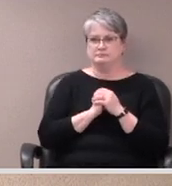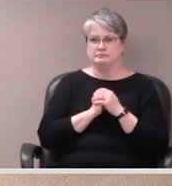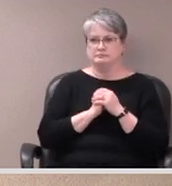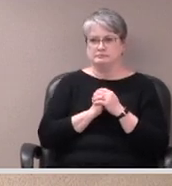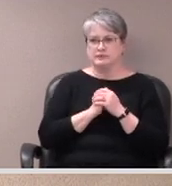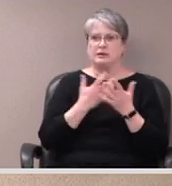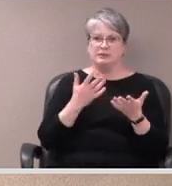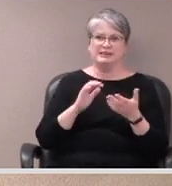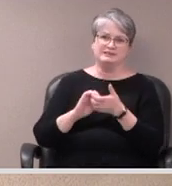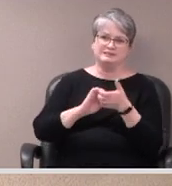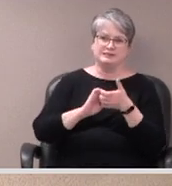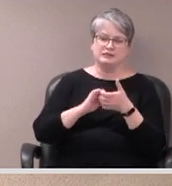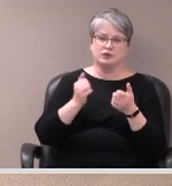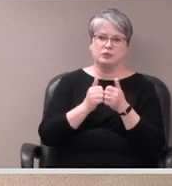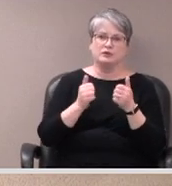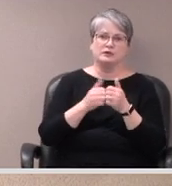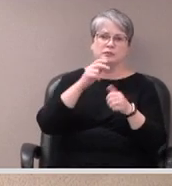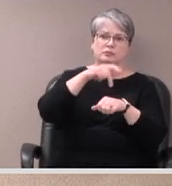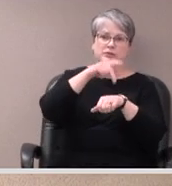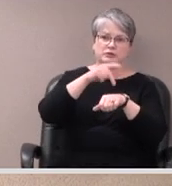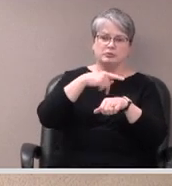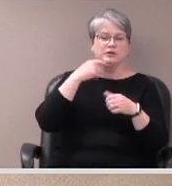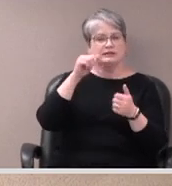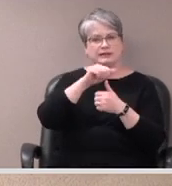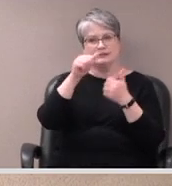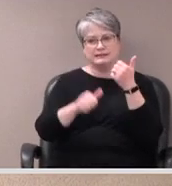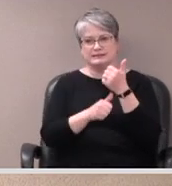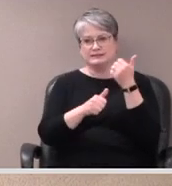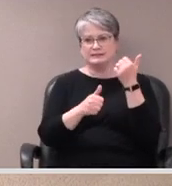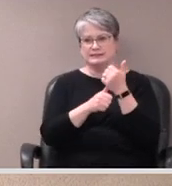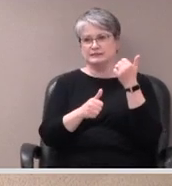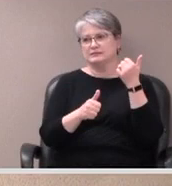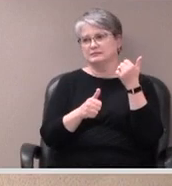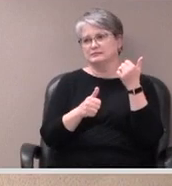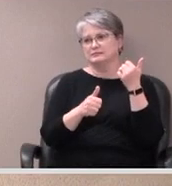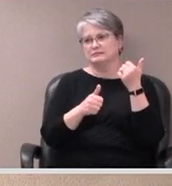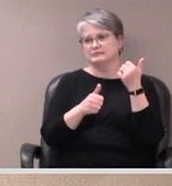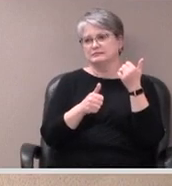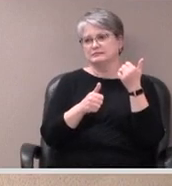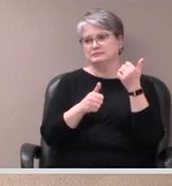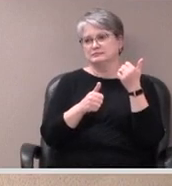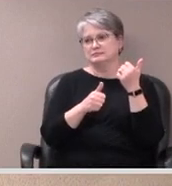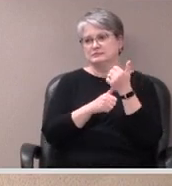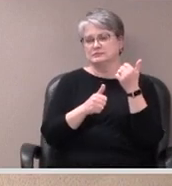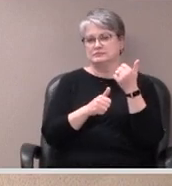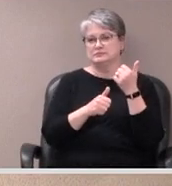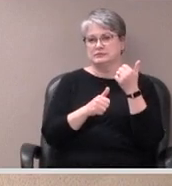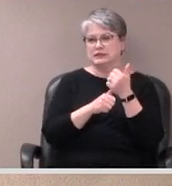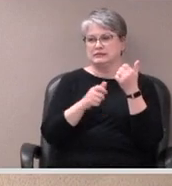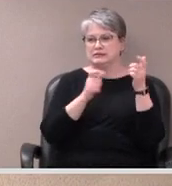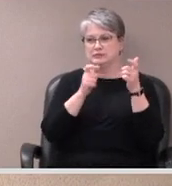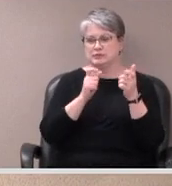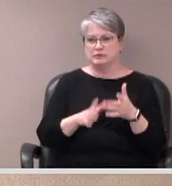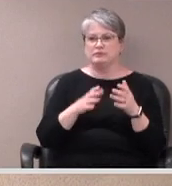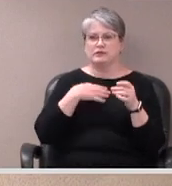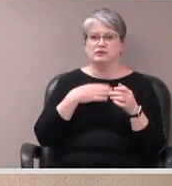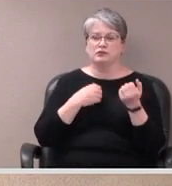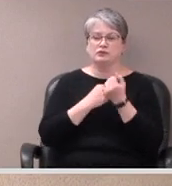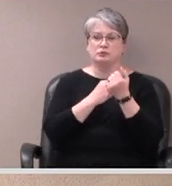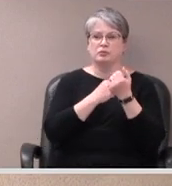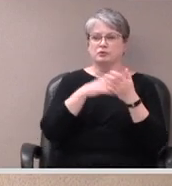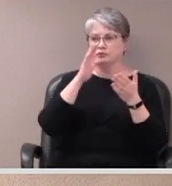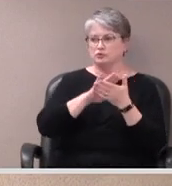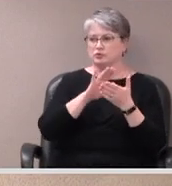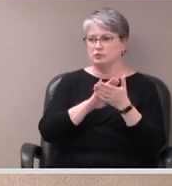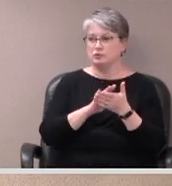that's in collaboration with the principal and the assistant superintendent to decide what's needed to support the school. Okay. And as a